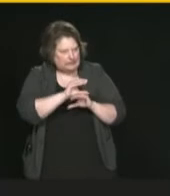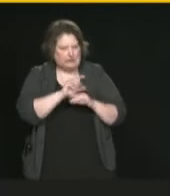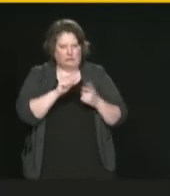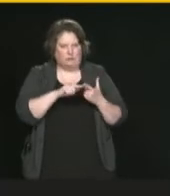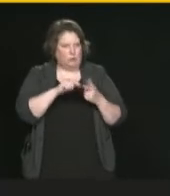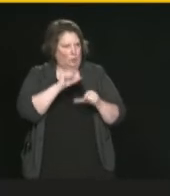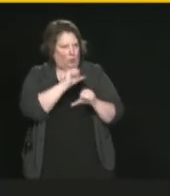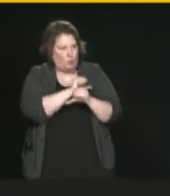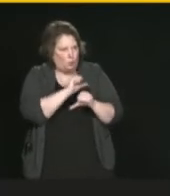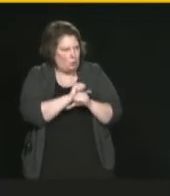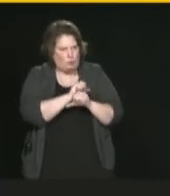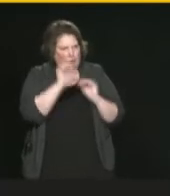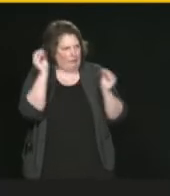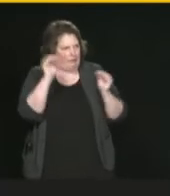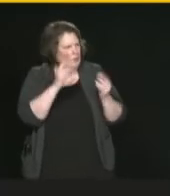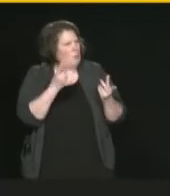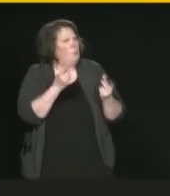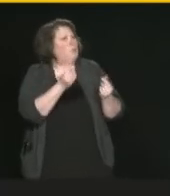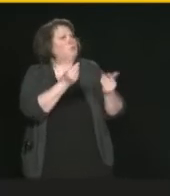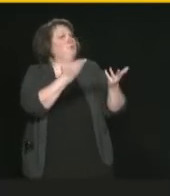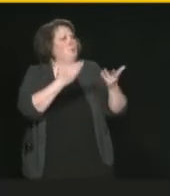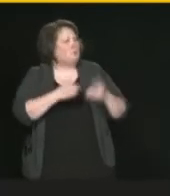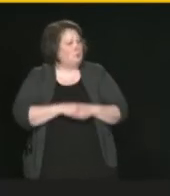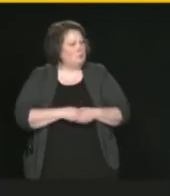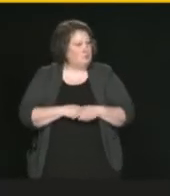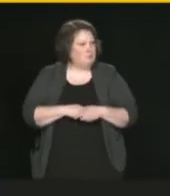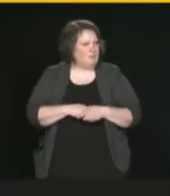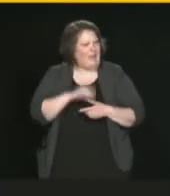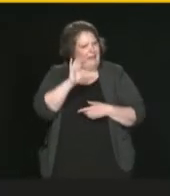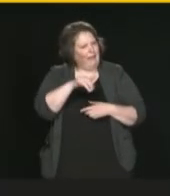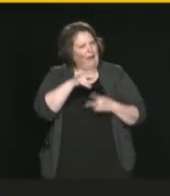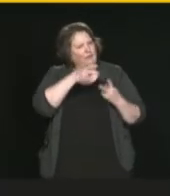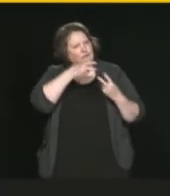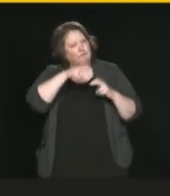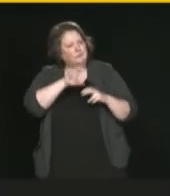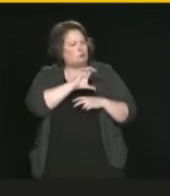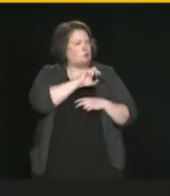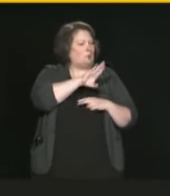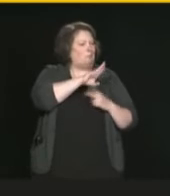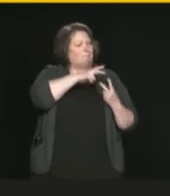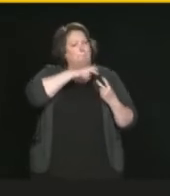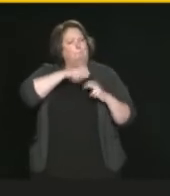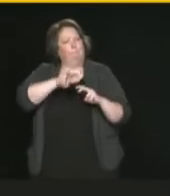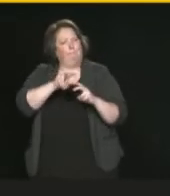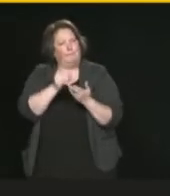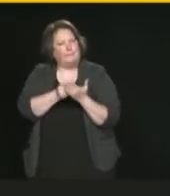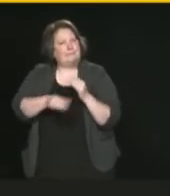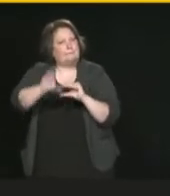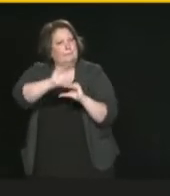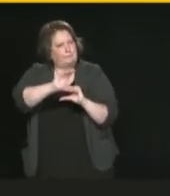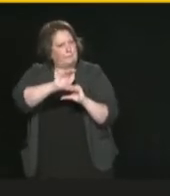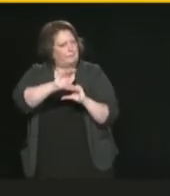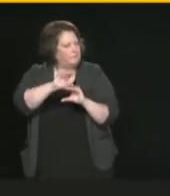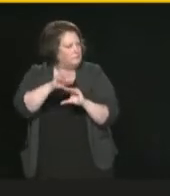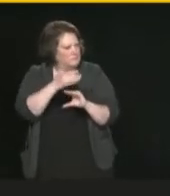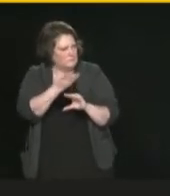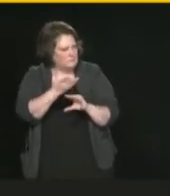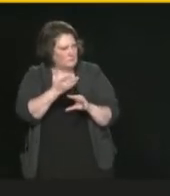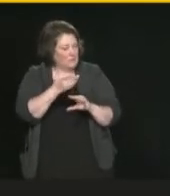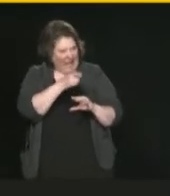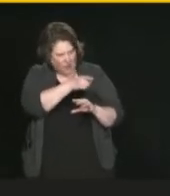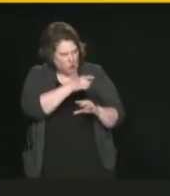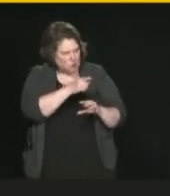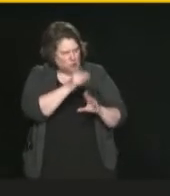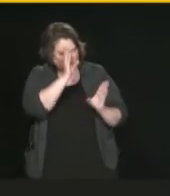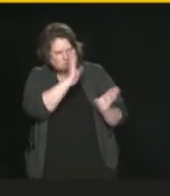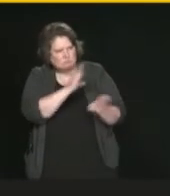They don't know what the transition will be. Perhaps you could explain to them what measures you are considering now. Would it be a more